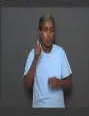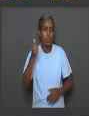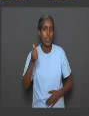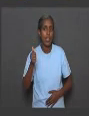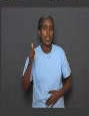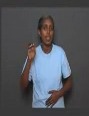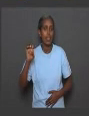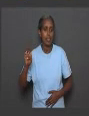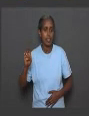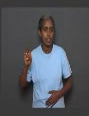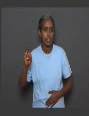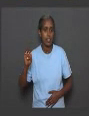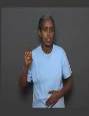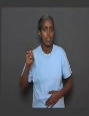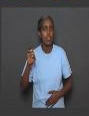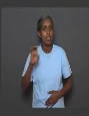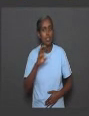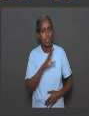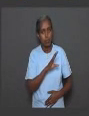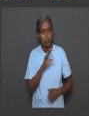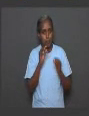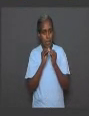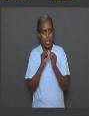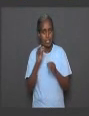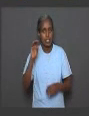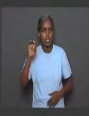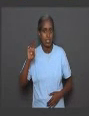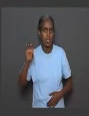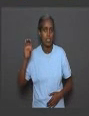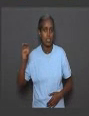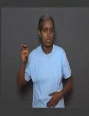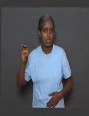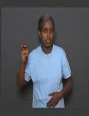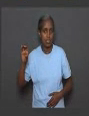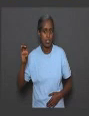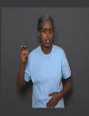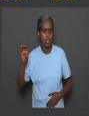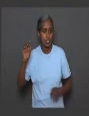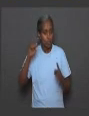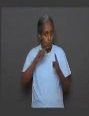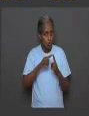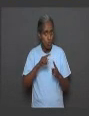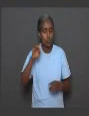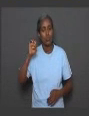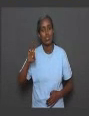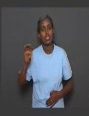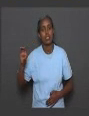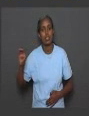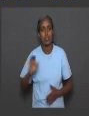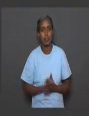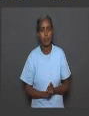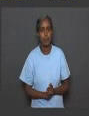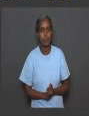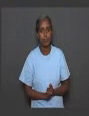of AE plus EC to EC.